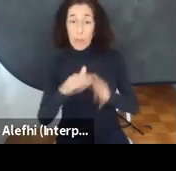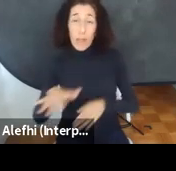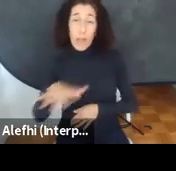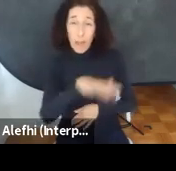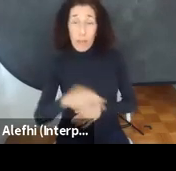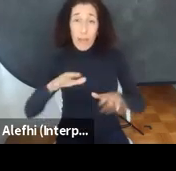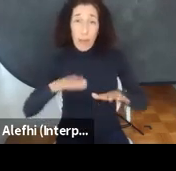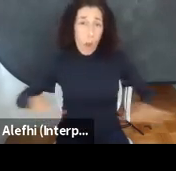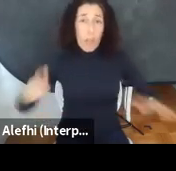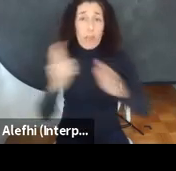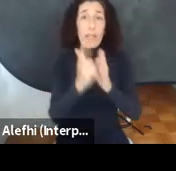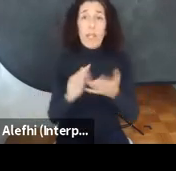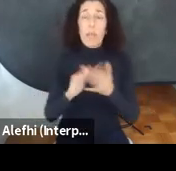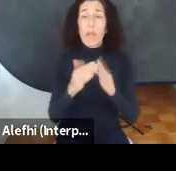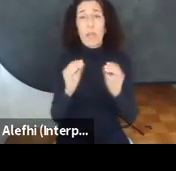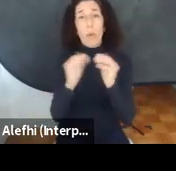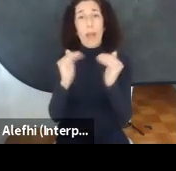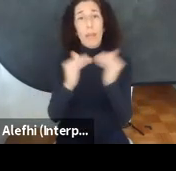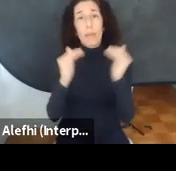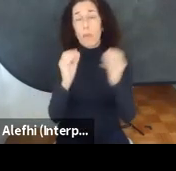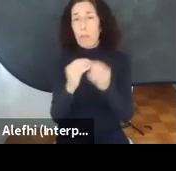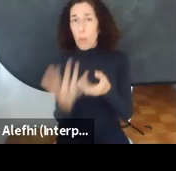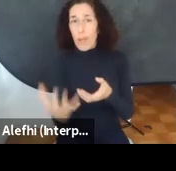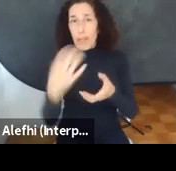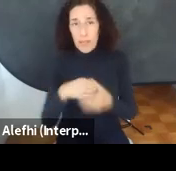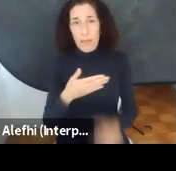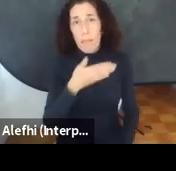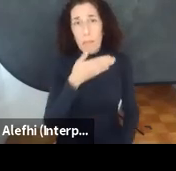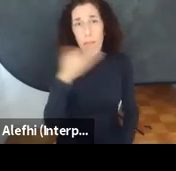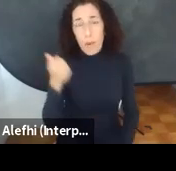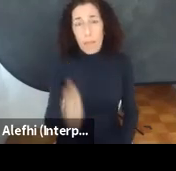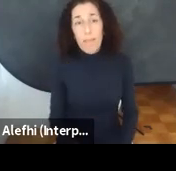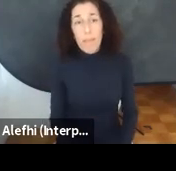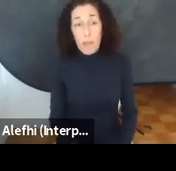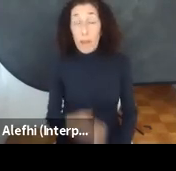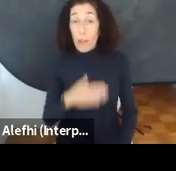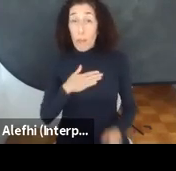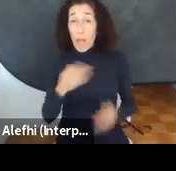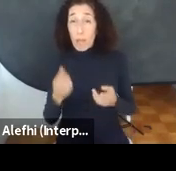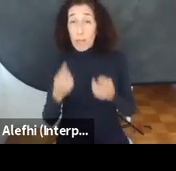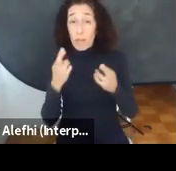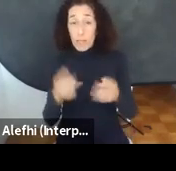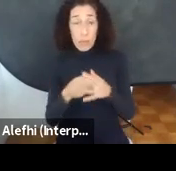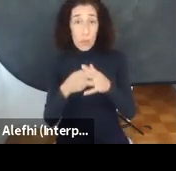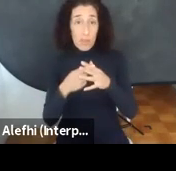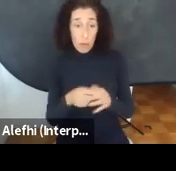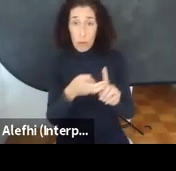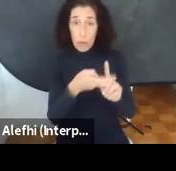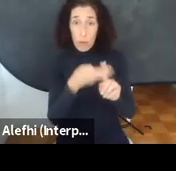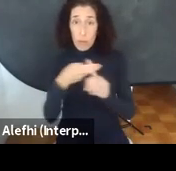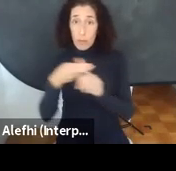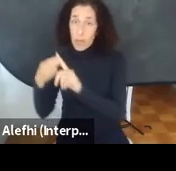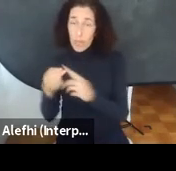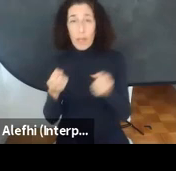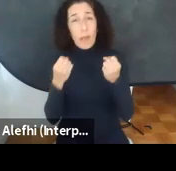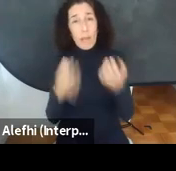a more equitable, inclusive, and better place. My recommendation would be, one, start recruiting. There are networks out there that you can tap into, and